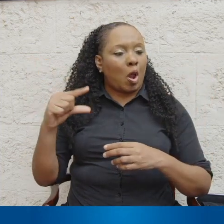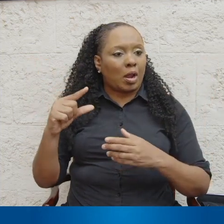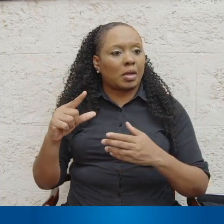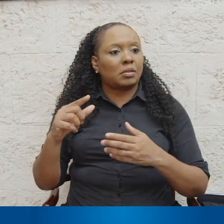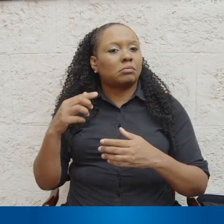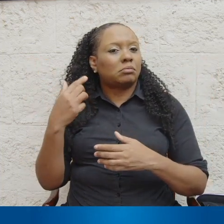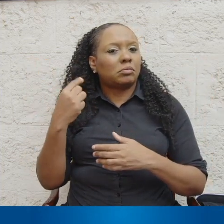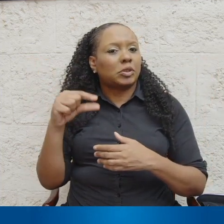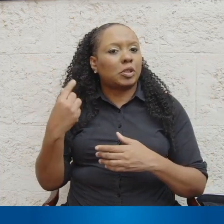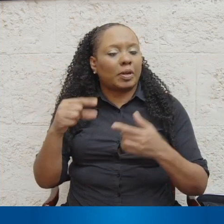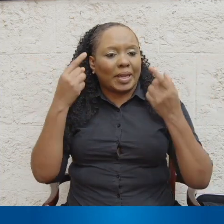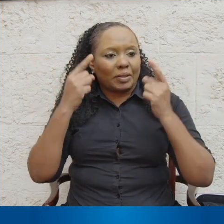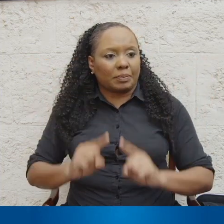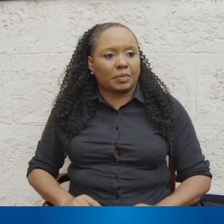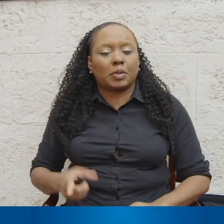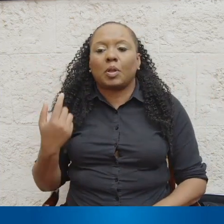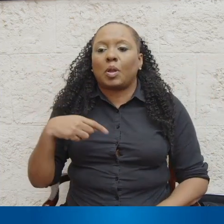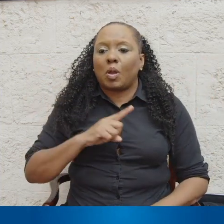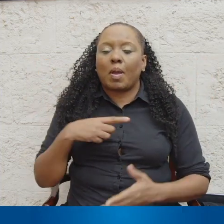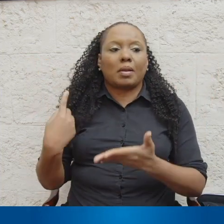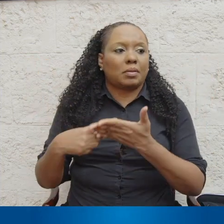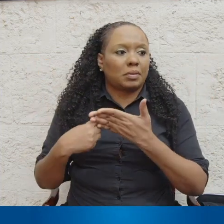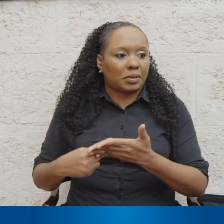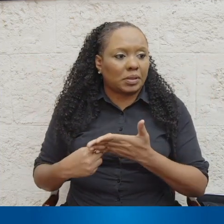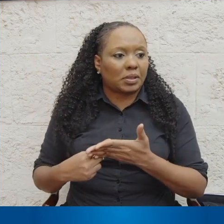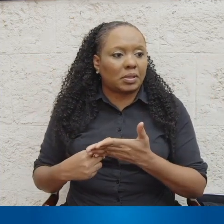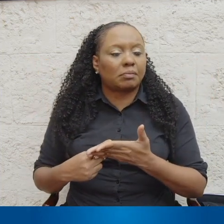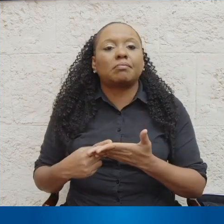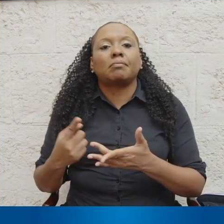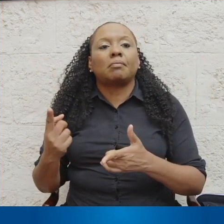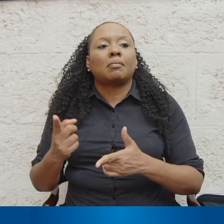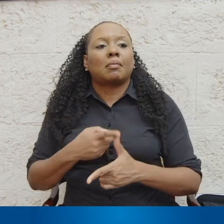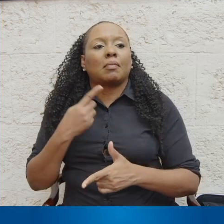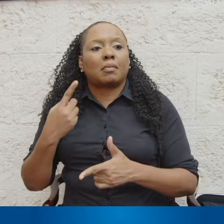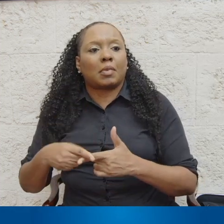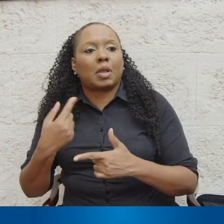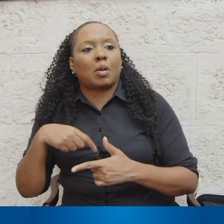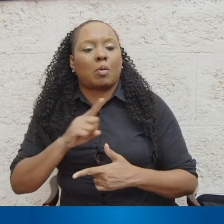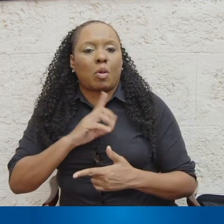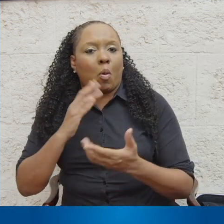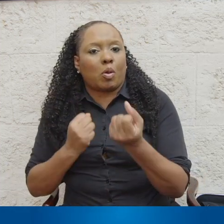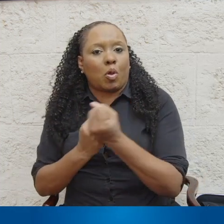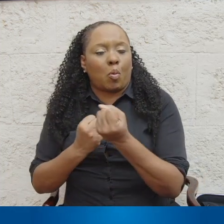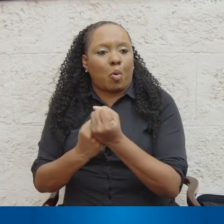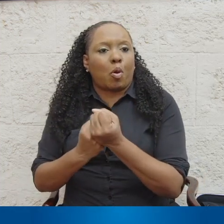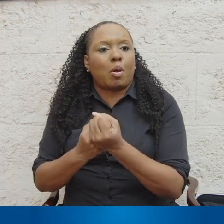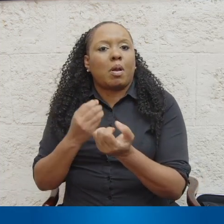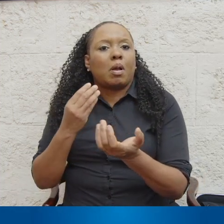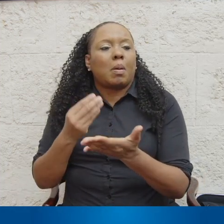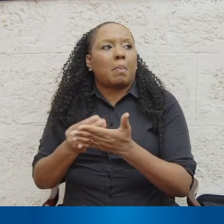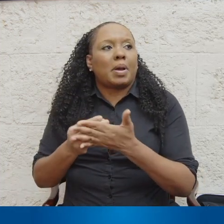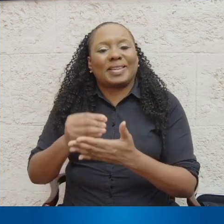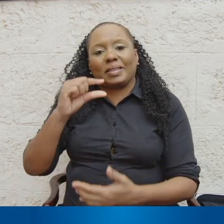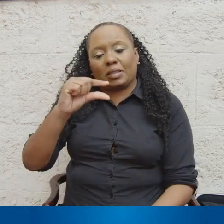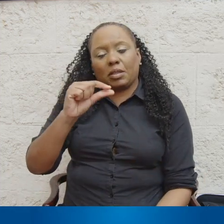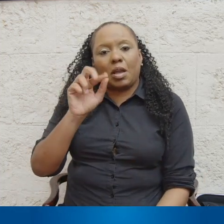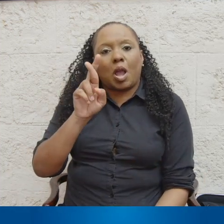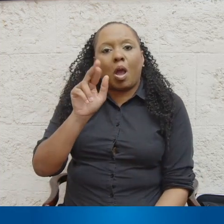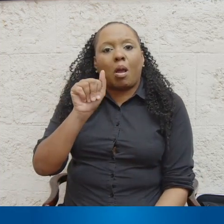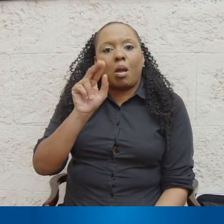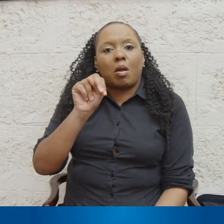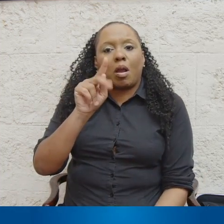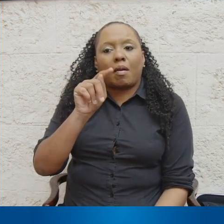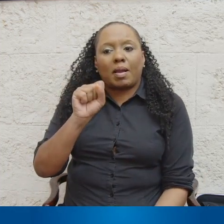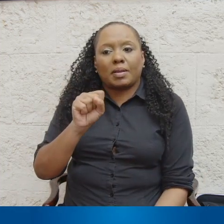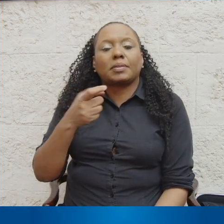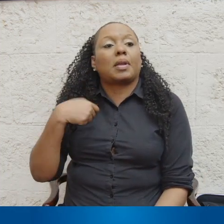grant agreement and the standard conditions for readiness and preparatory support grants provided by the Green Climate Fund. And we also approved the signing